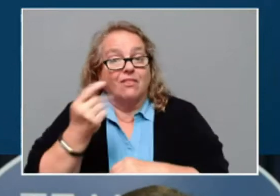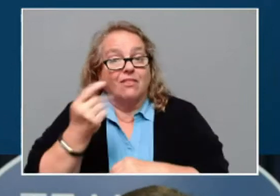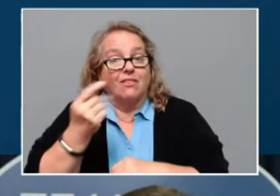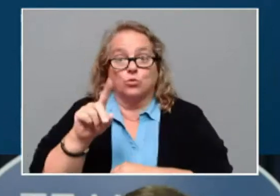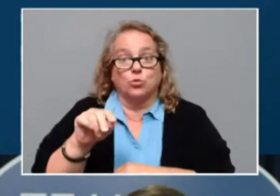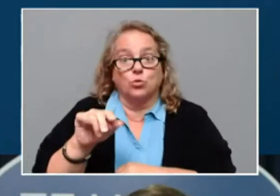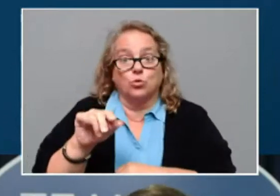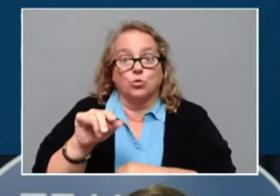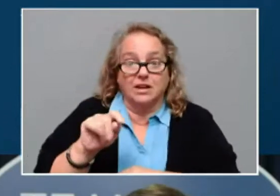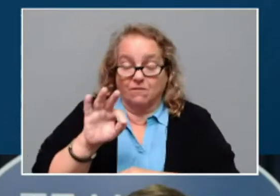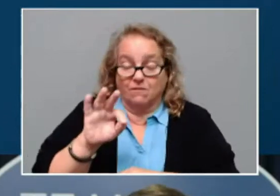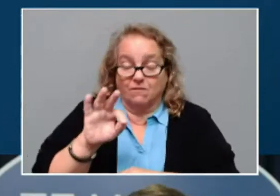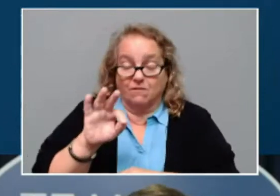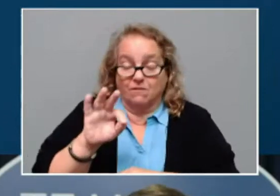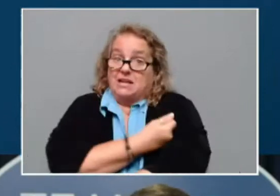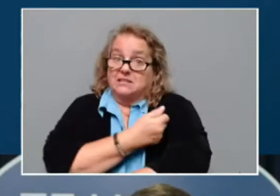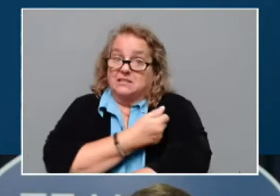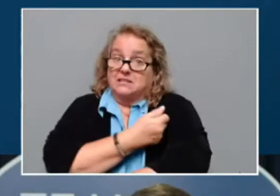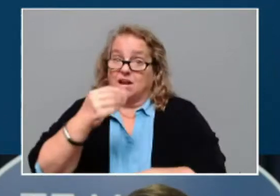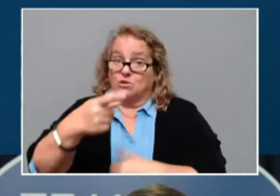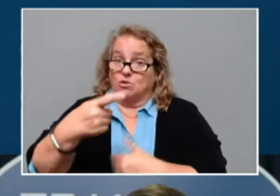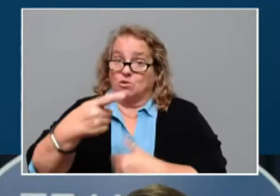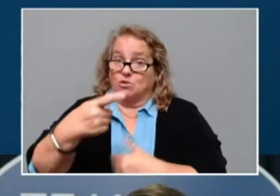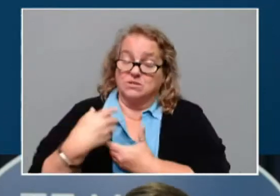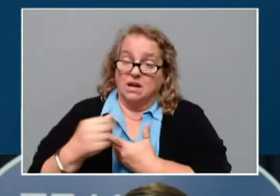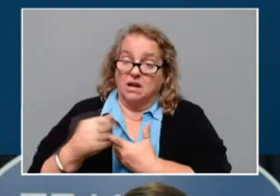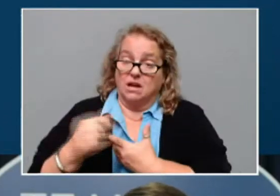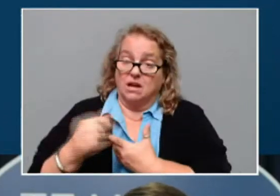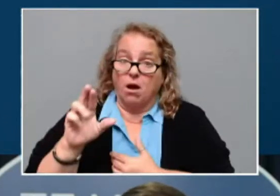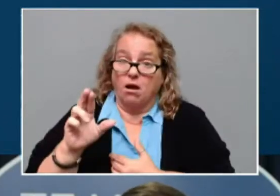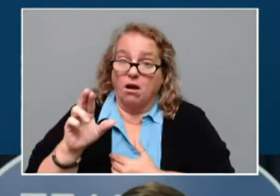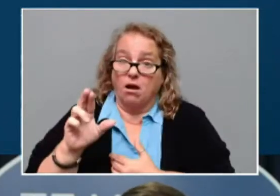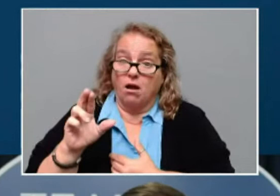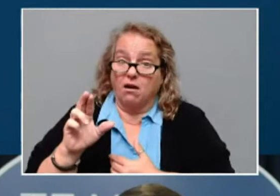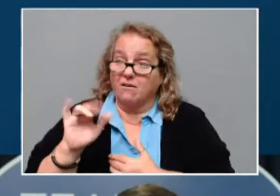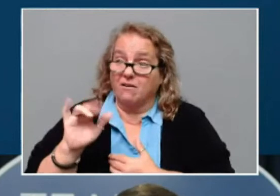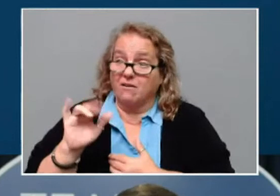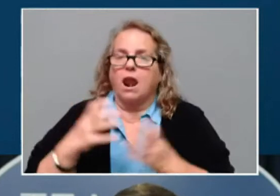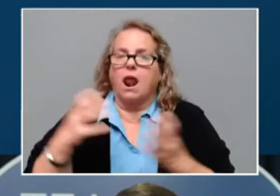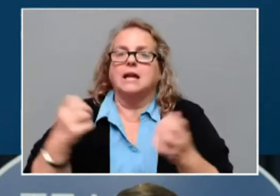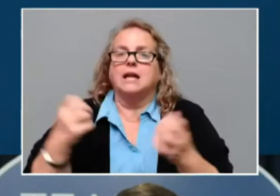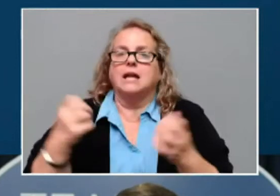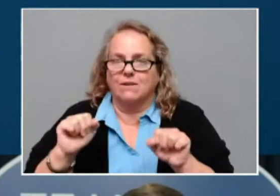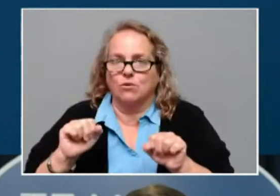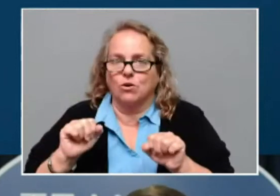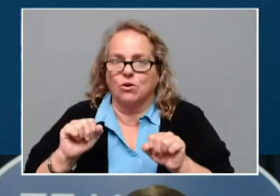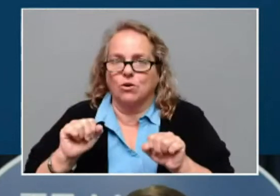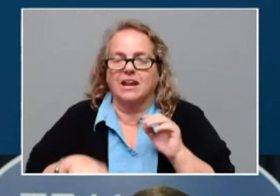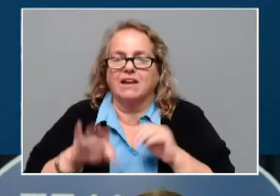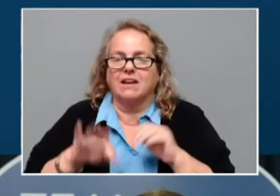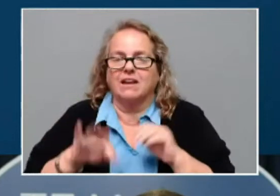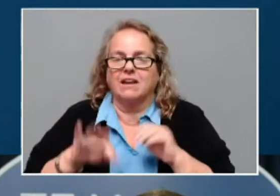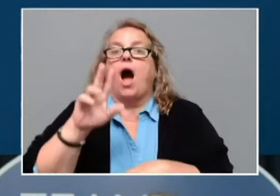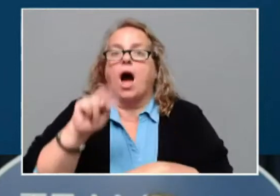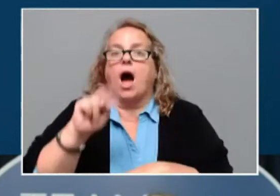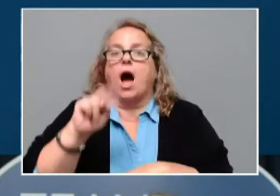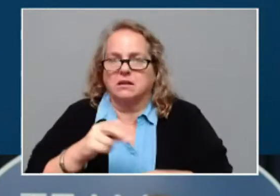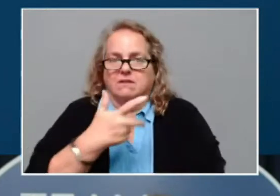vaccinated and you're outside at a bar, that's a whole lot safer than if you were unvaccinated, especially